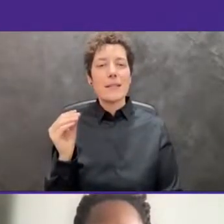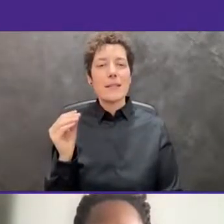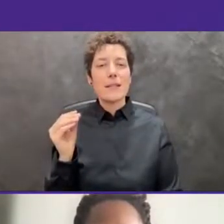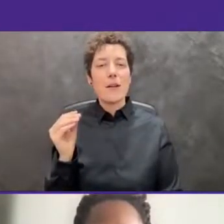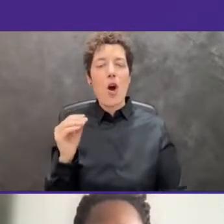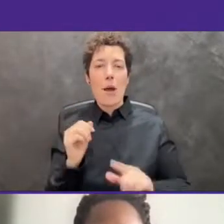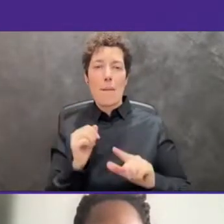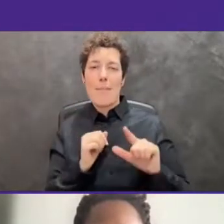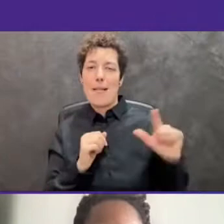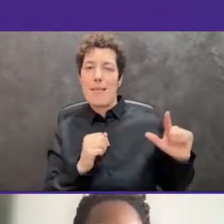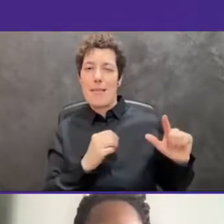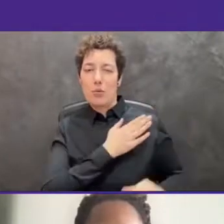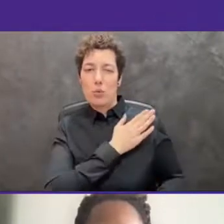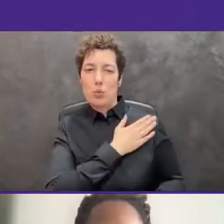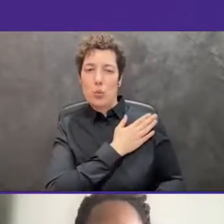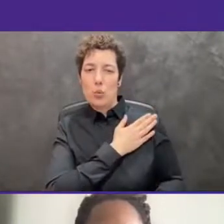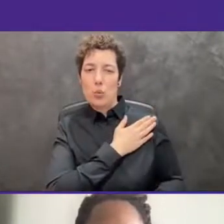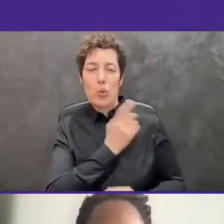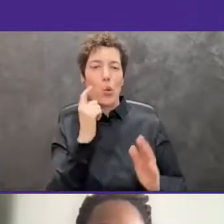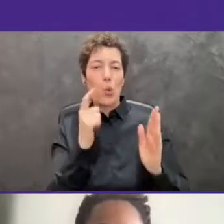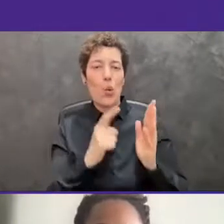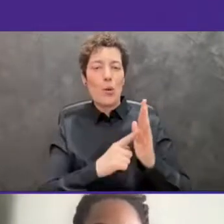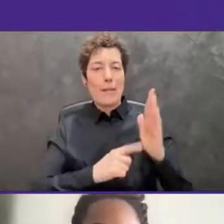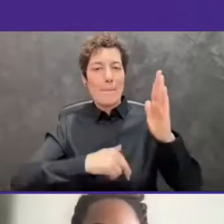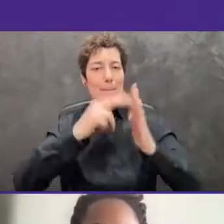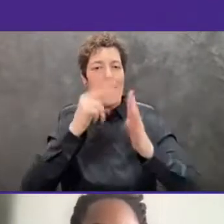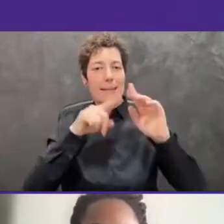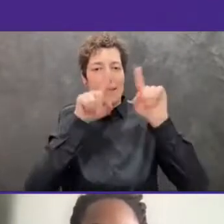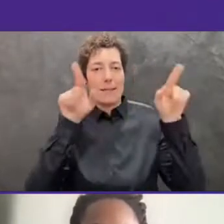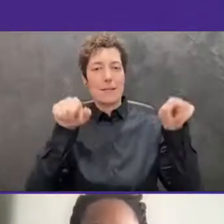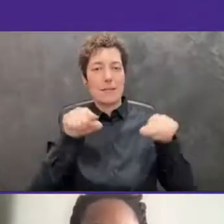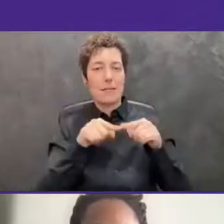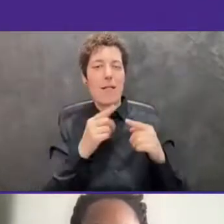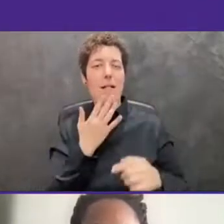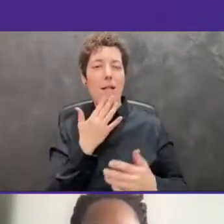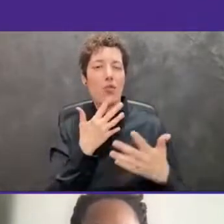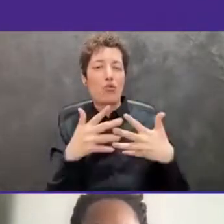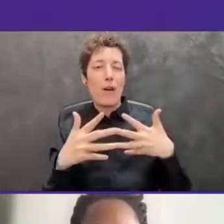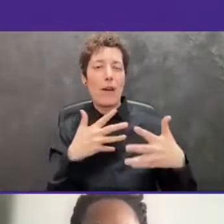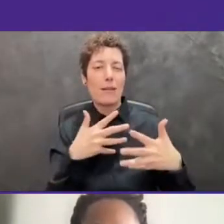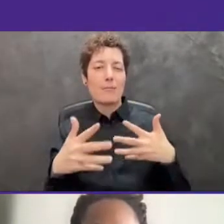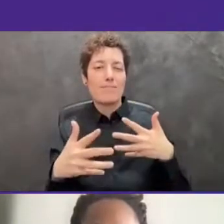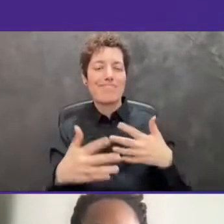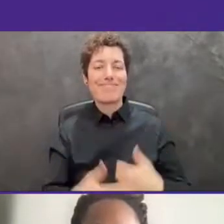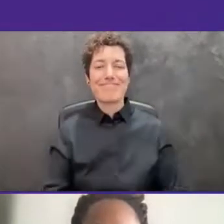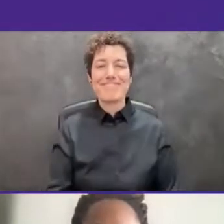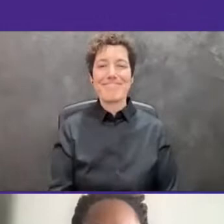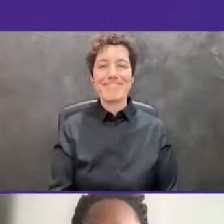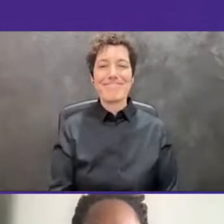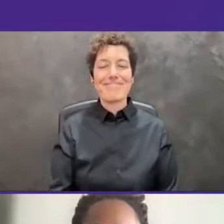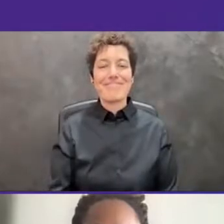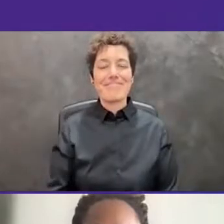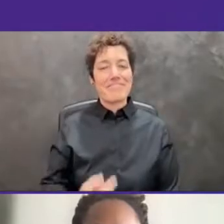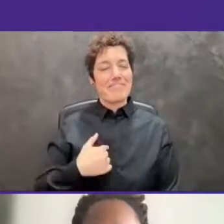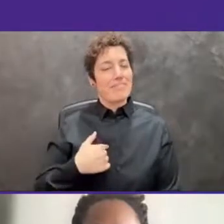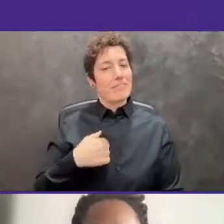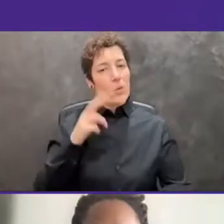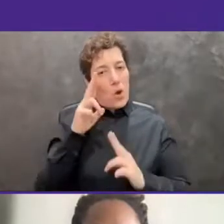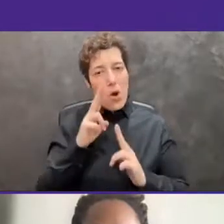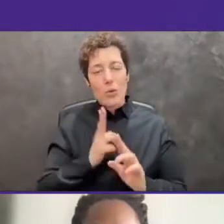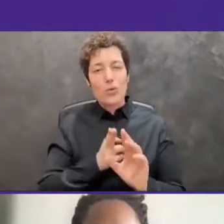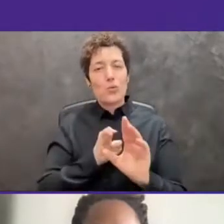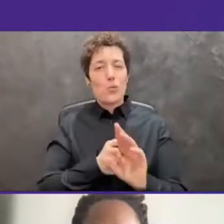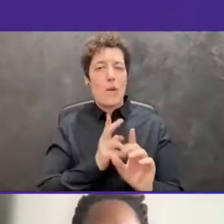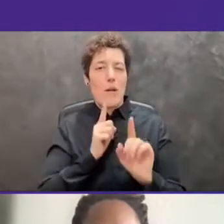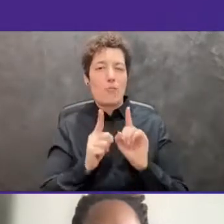left shoulder, you can see a painting that is gray. I am privileged to be joining this conversation